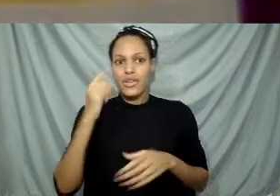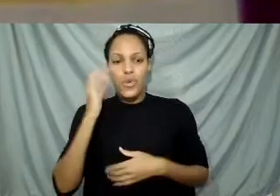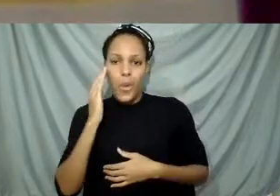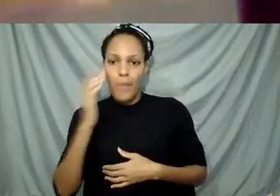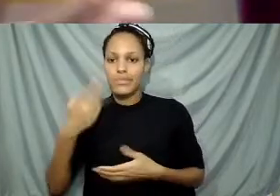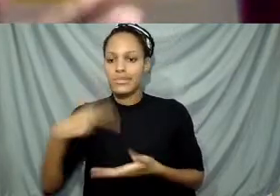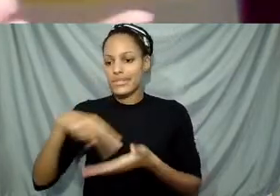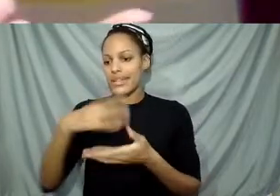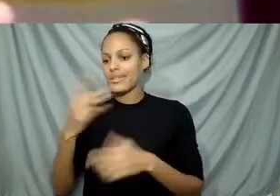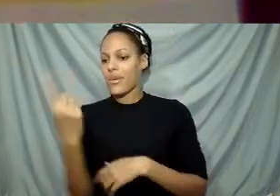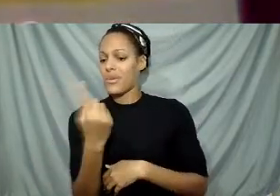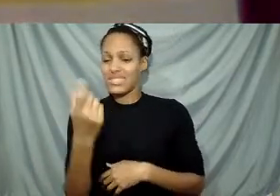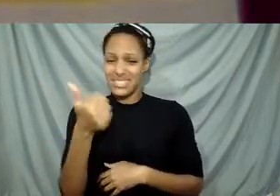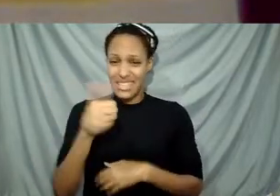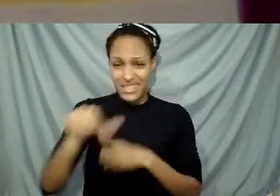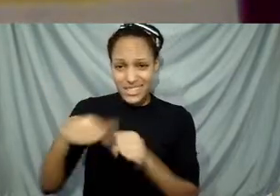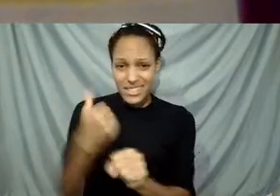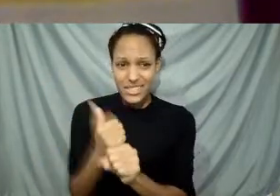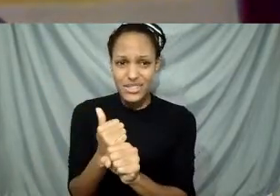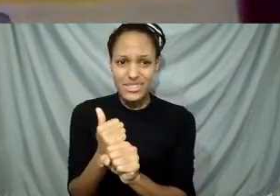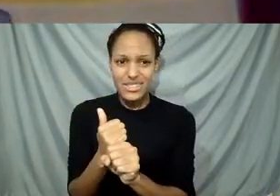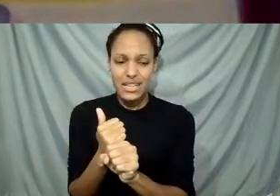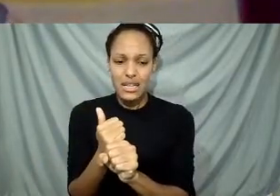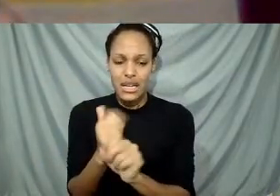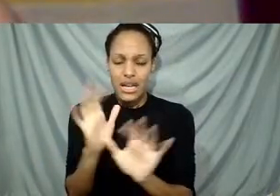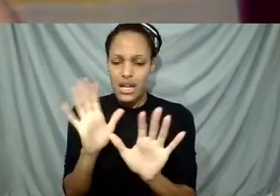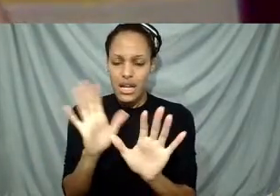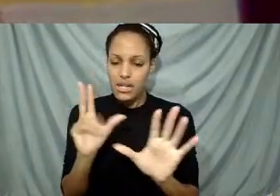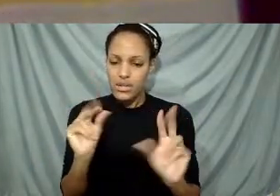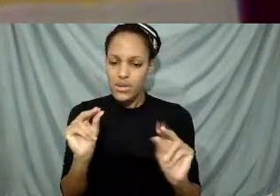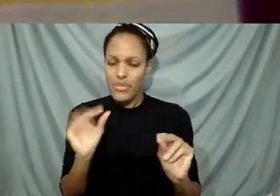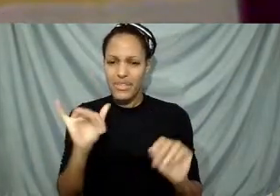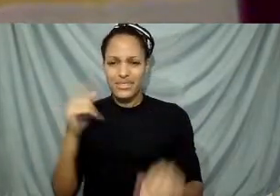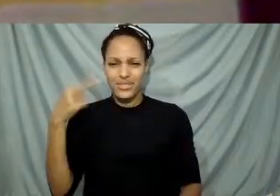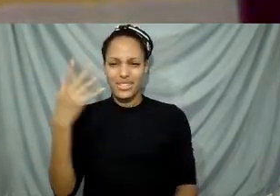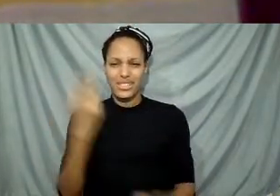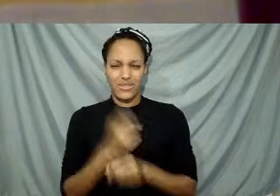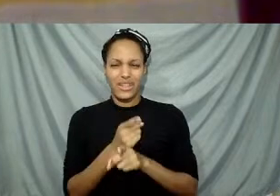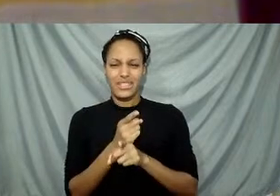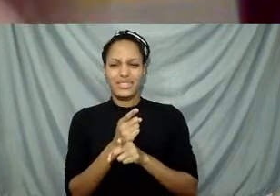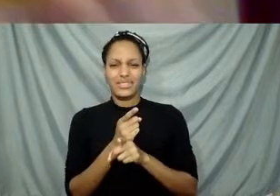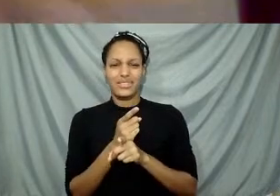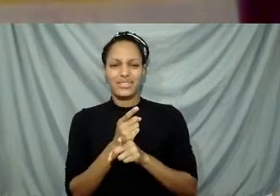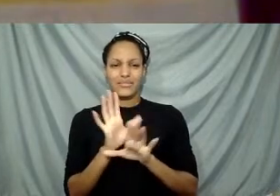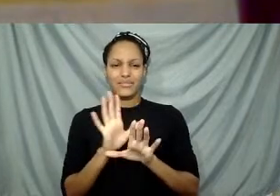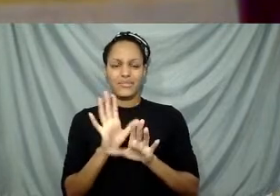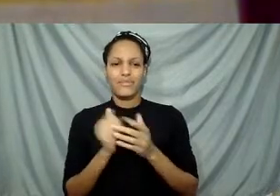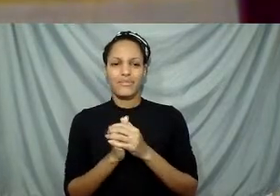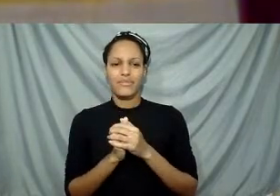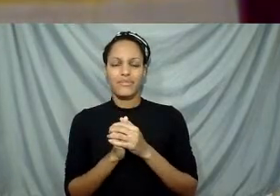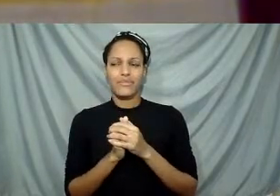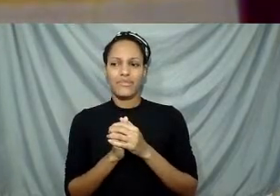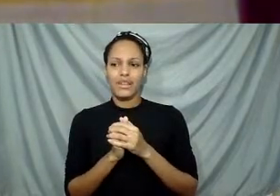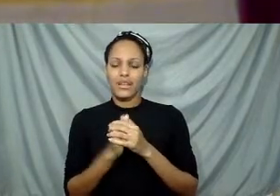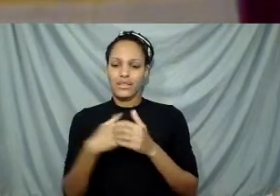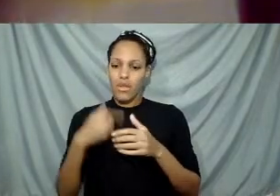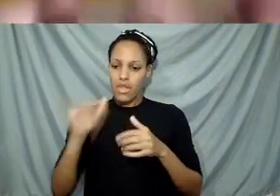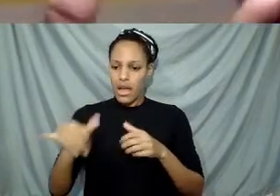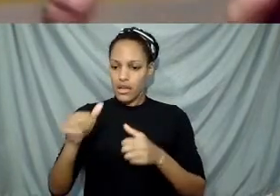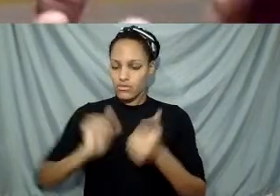then retire. What is that mess that they tell folks, right? That's craziness. So I did that performance, and